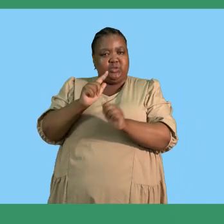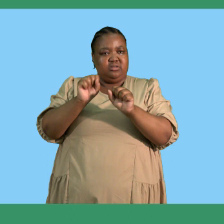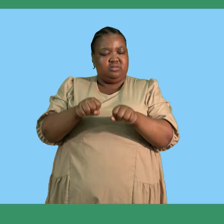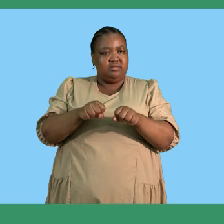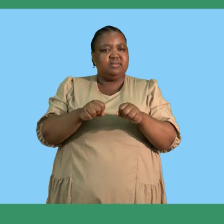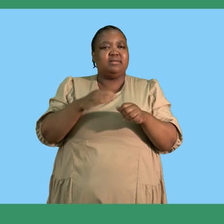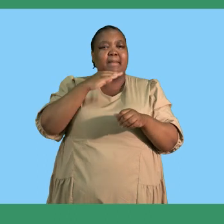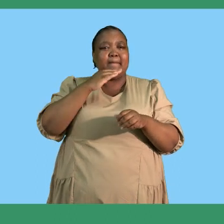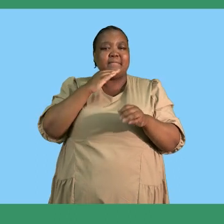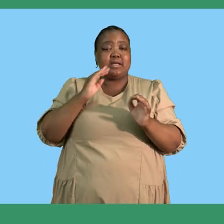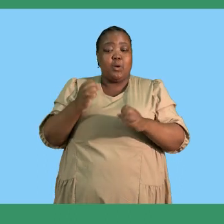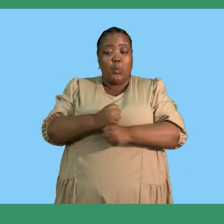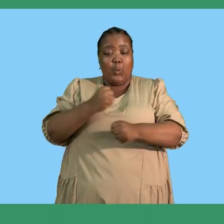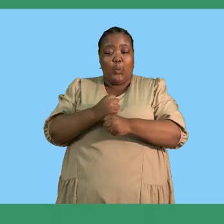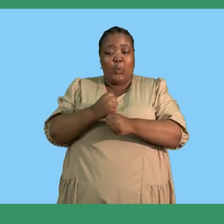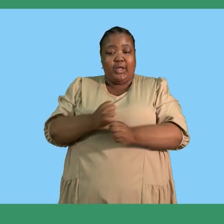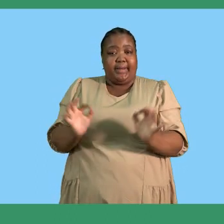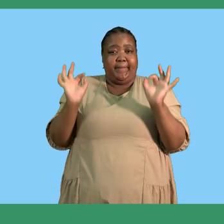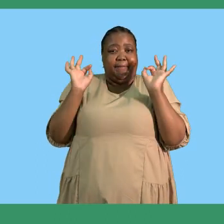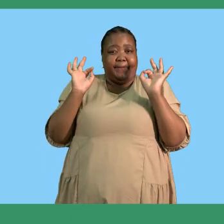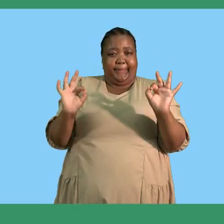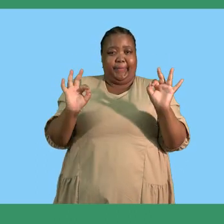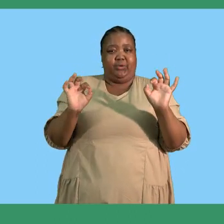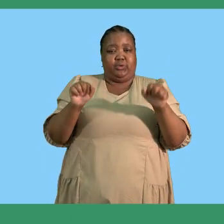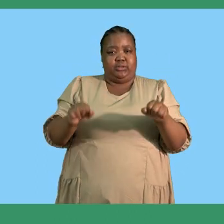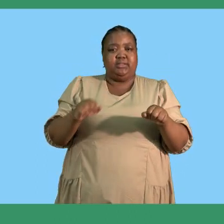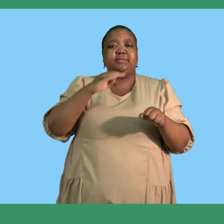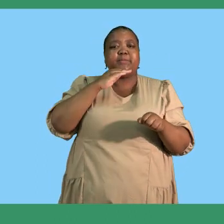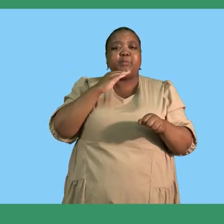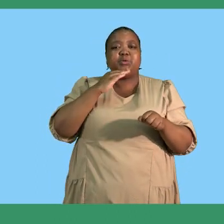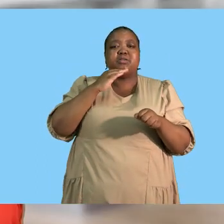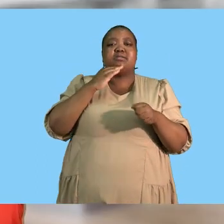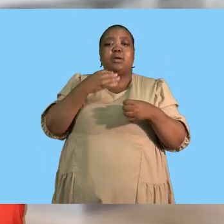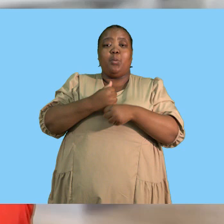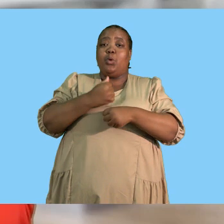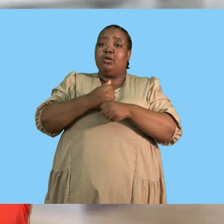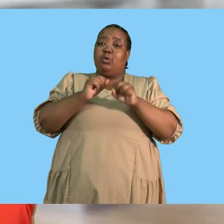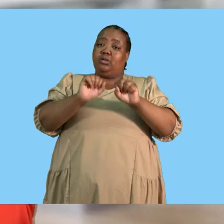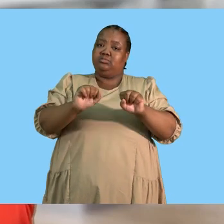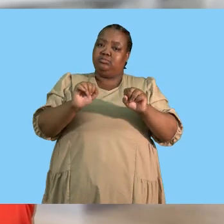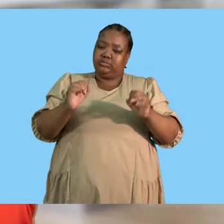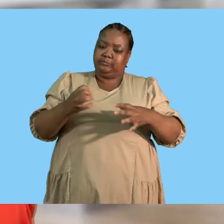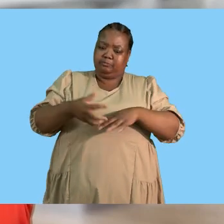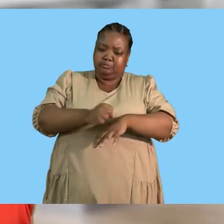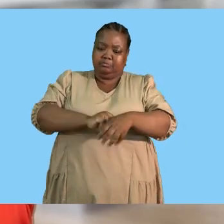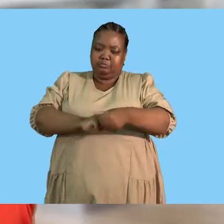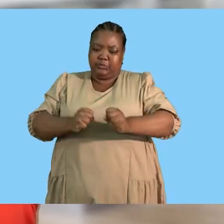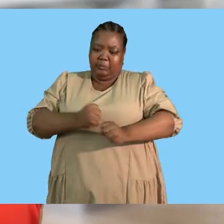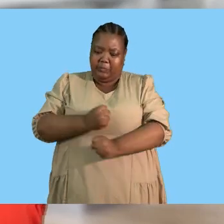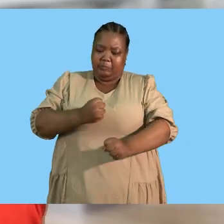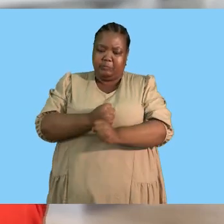ethical, you must have what we call competence. Now this simply means that you must be able to do your